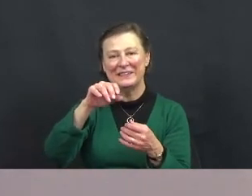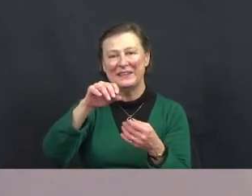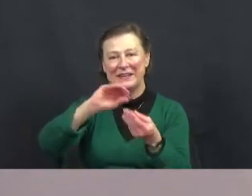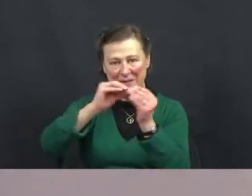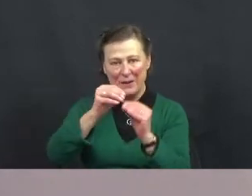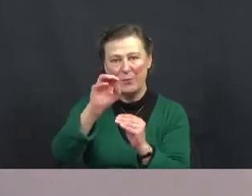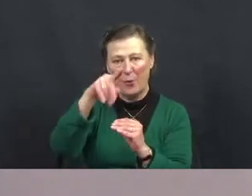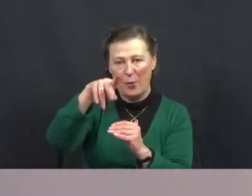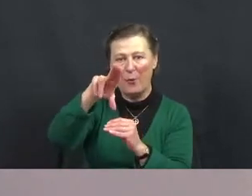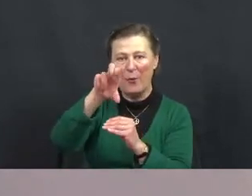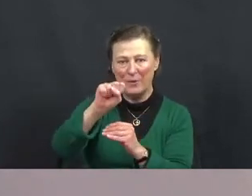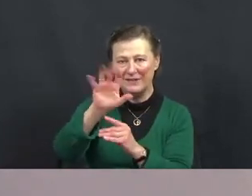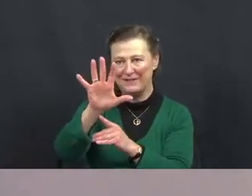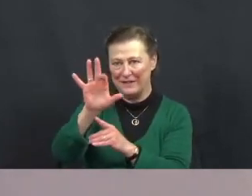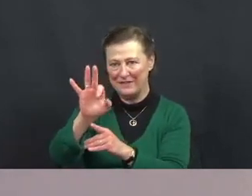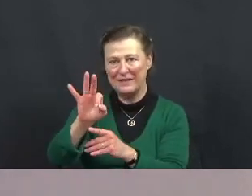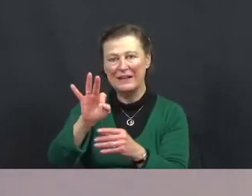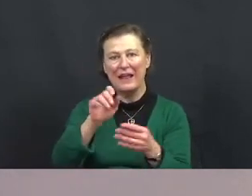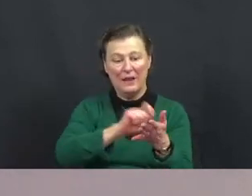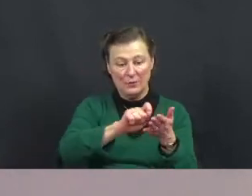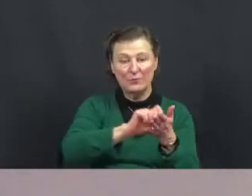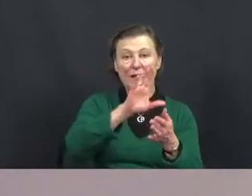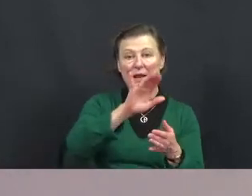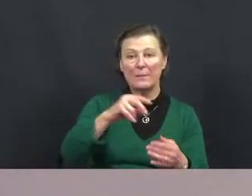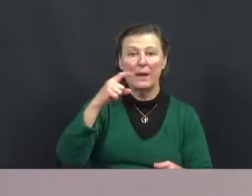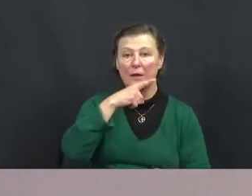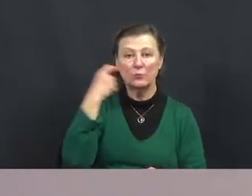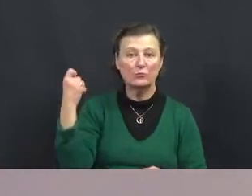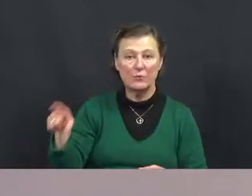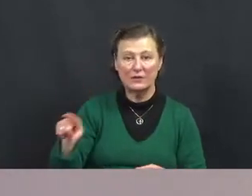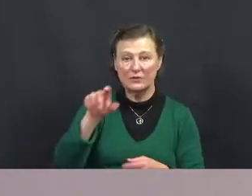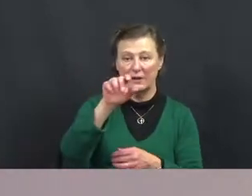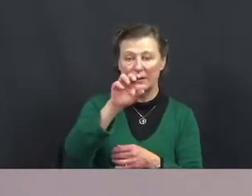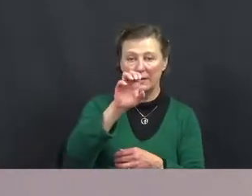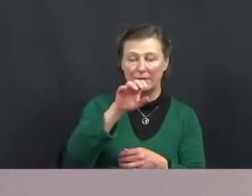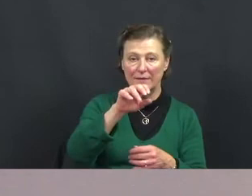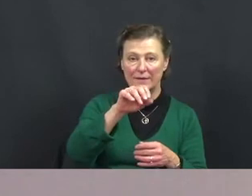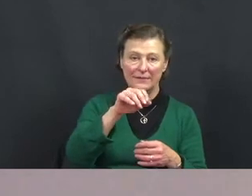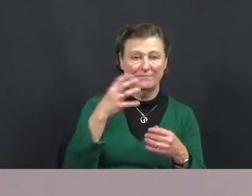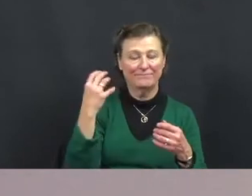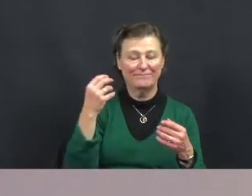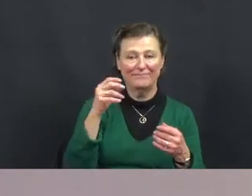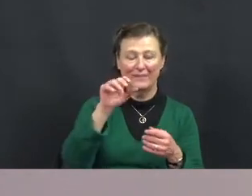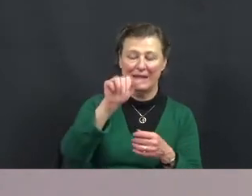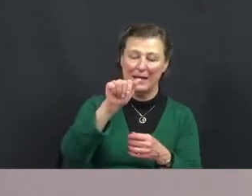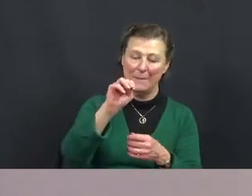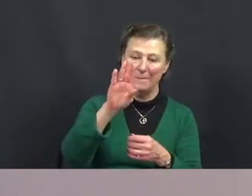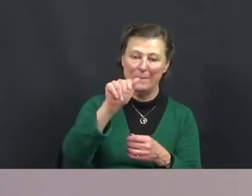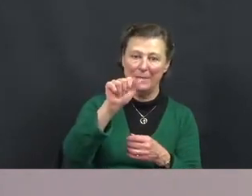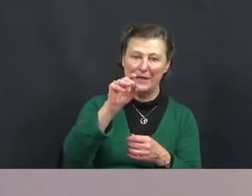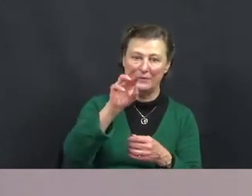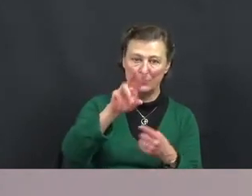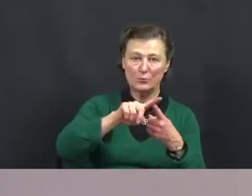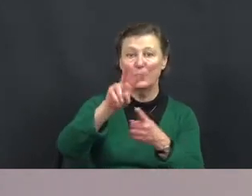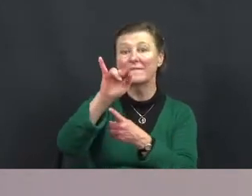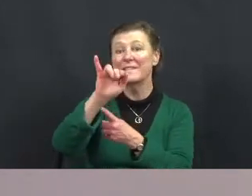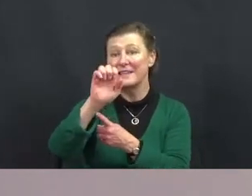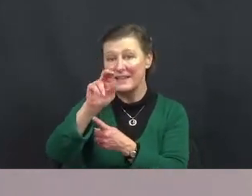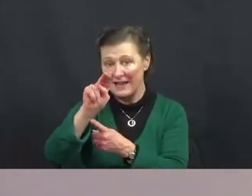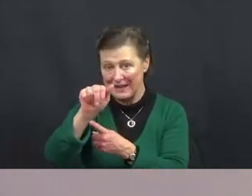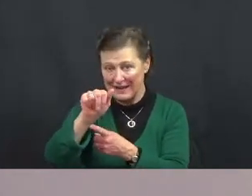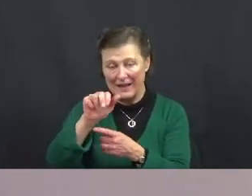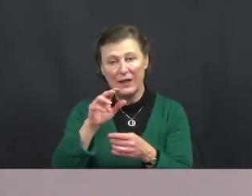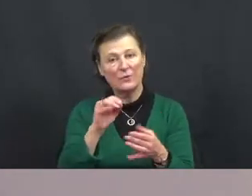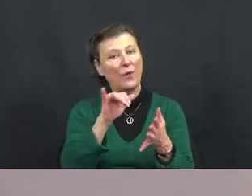was commissioned by the Russian ambassador to Vienna, Count Razumovsky, hence the name of the string